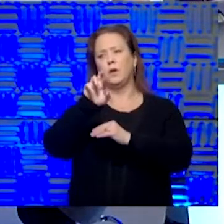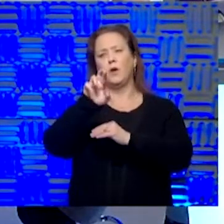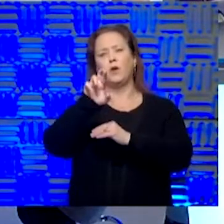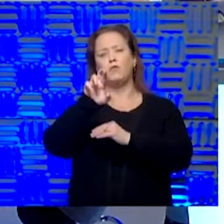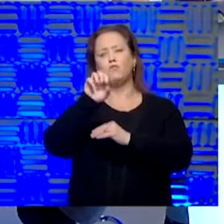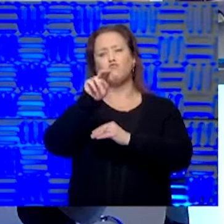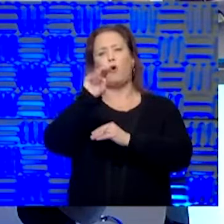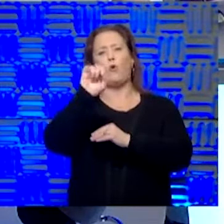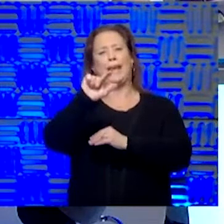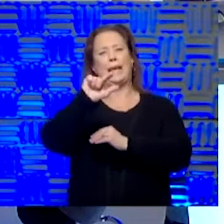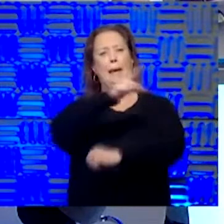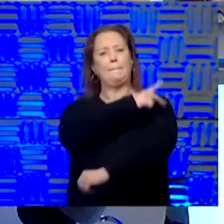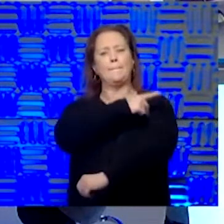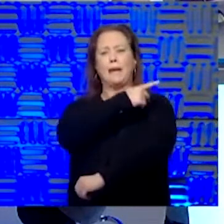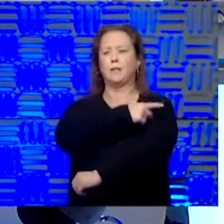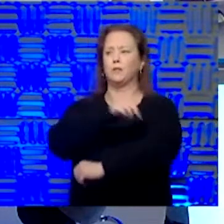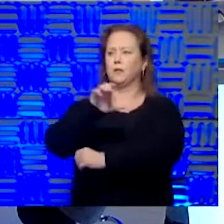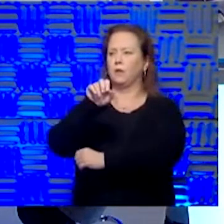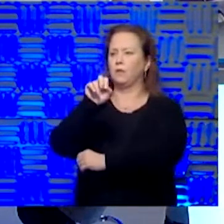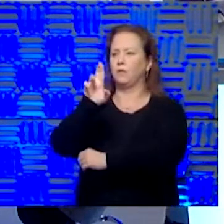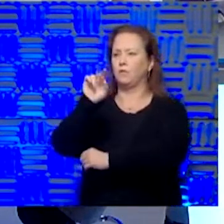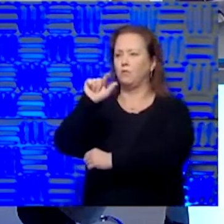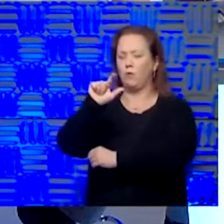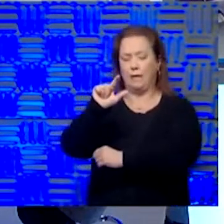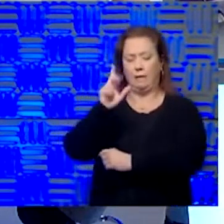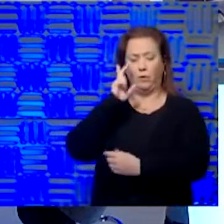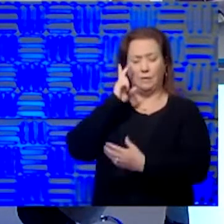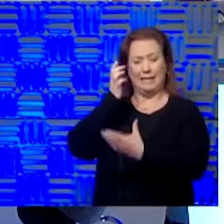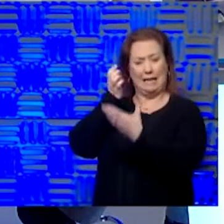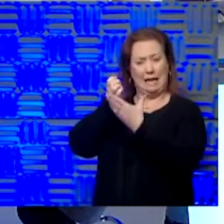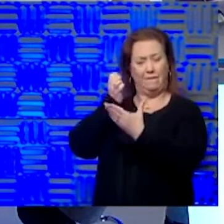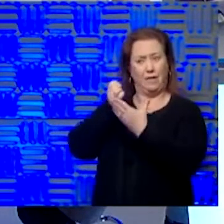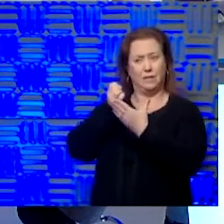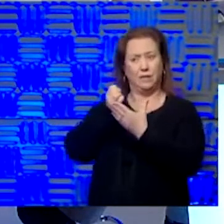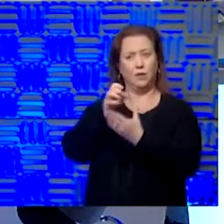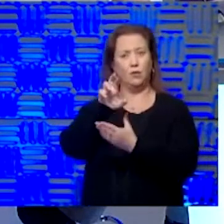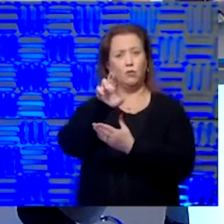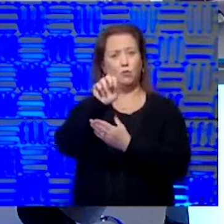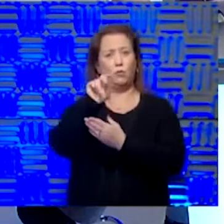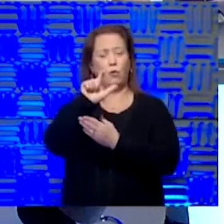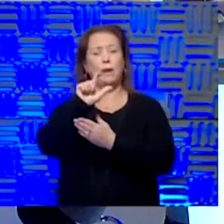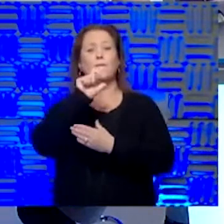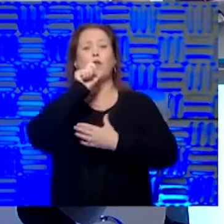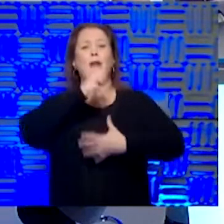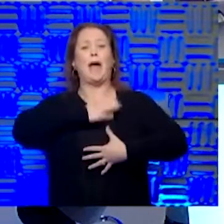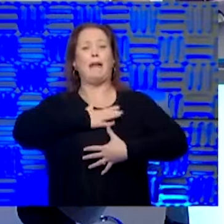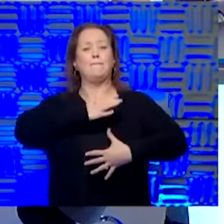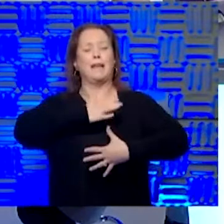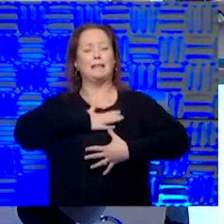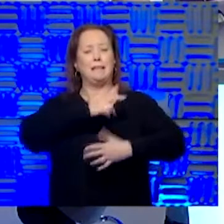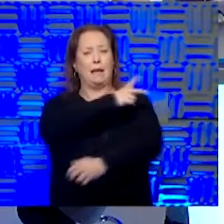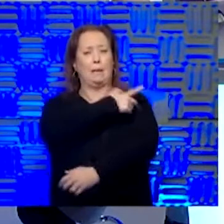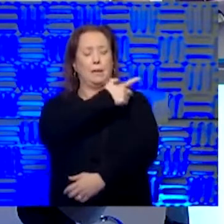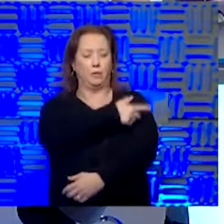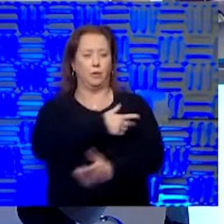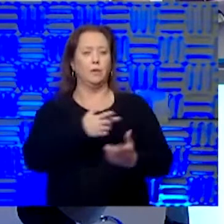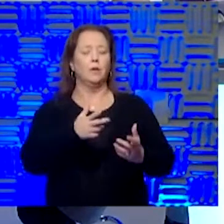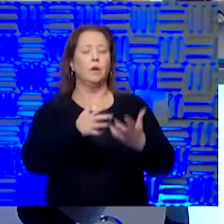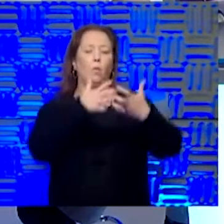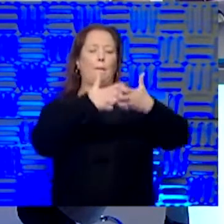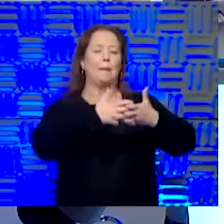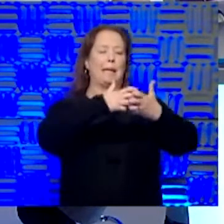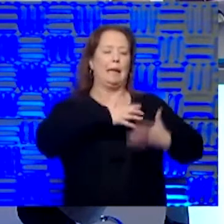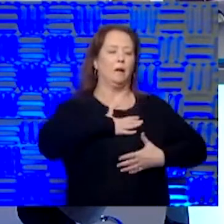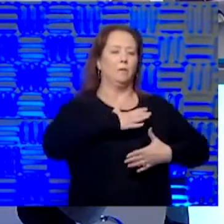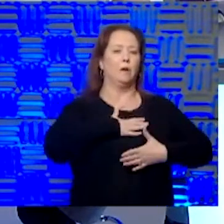patients, and have you seen if there's any evidence for early proning of non-ventilated patients? Yeah, it does actually. Well, in mechanical ventilation patients.